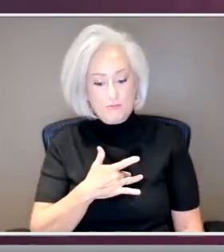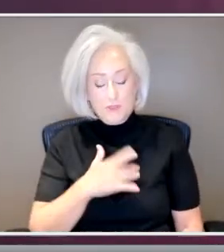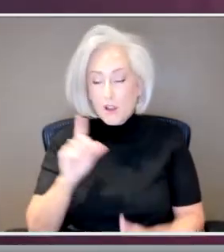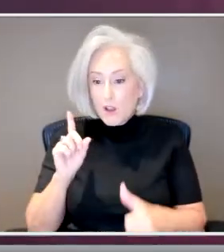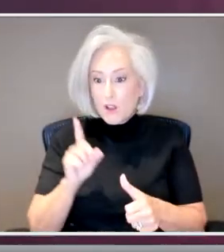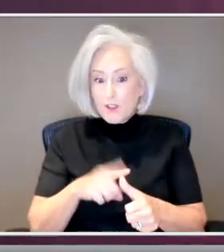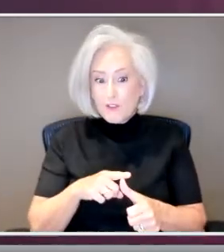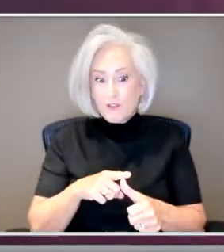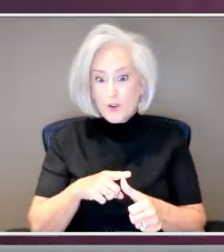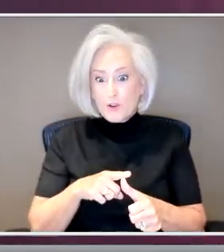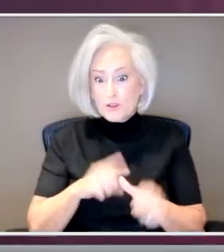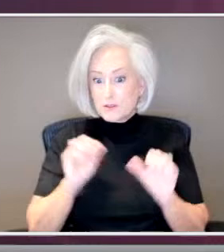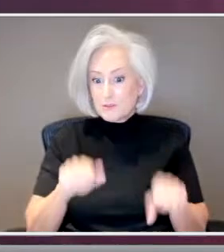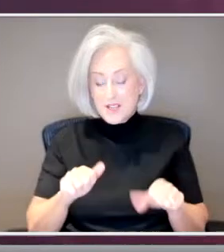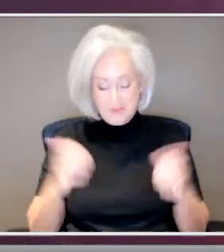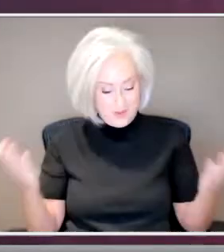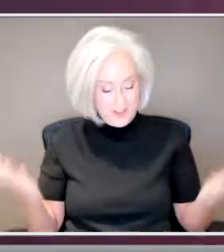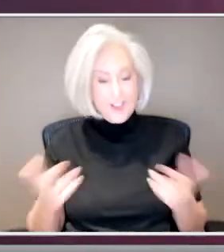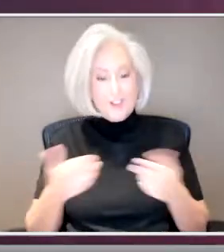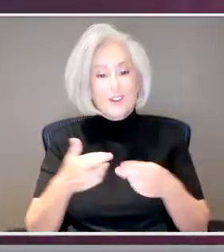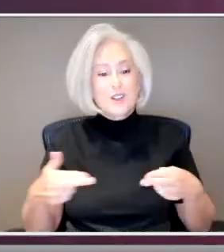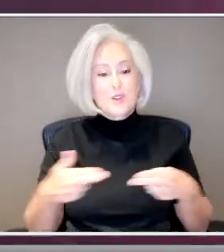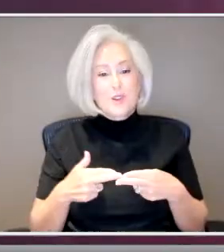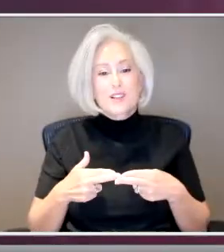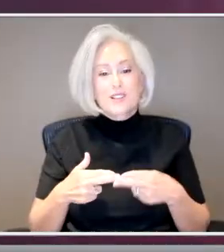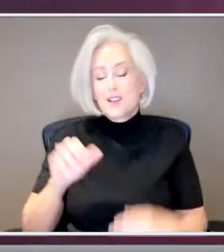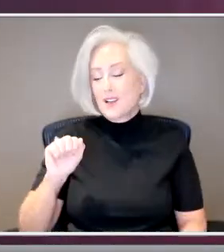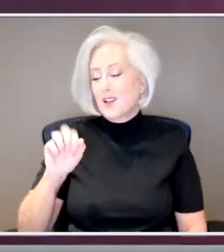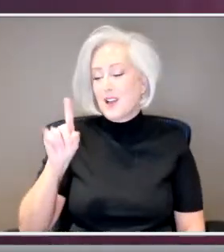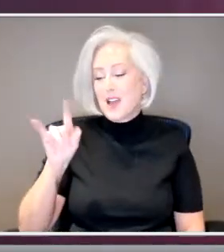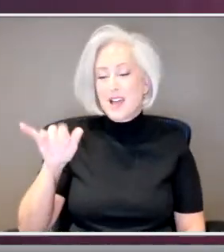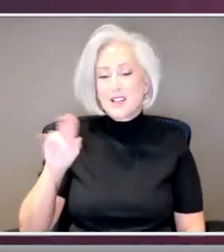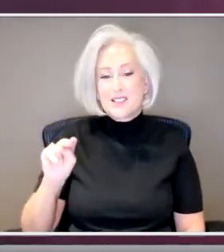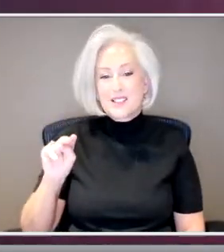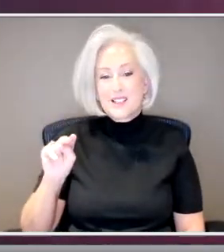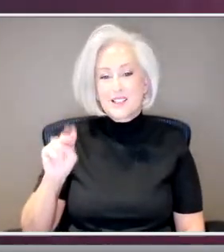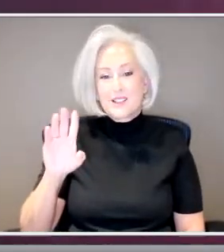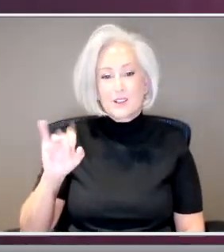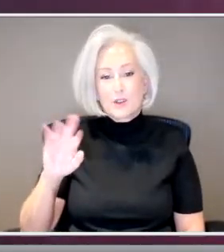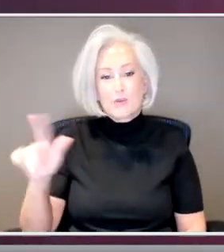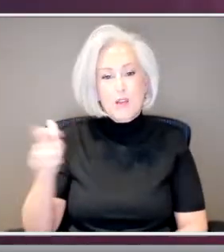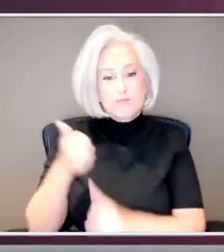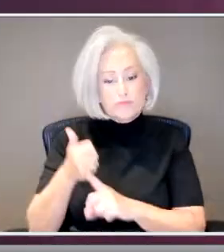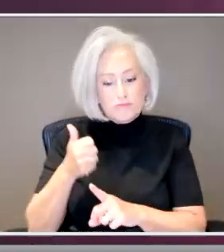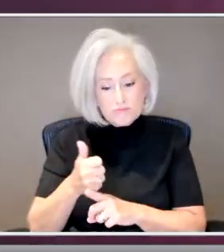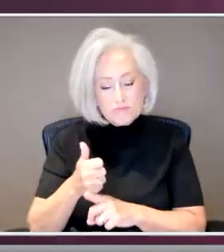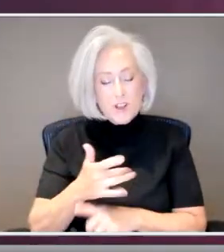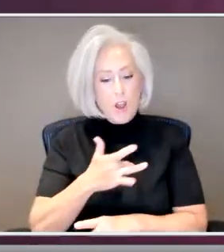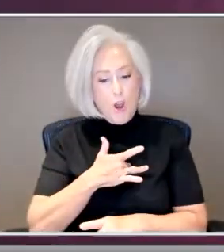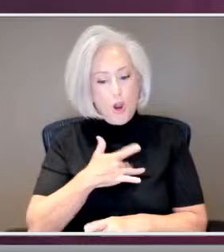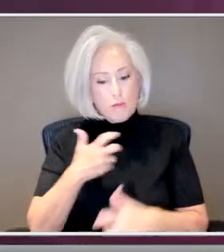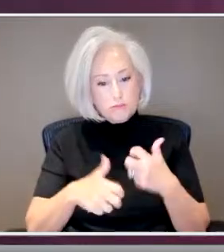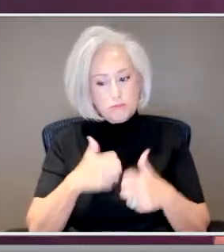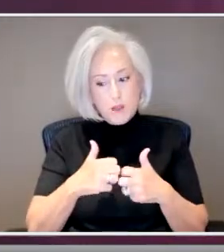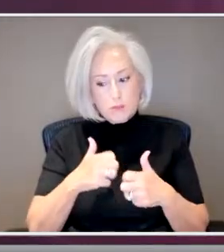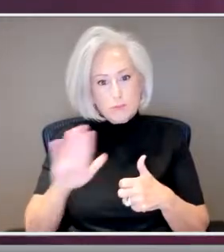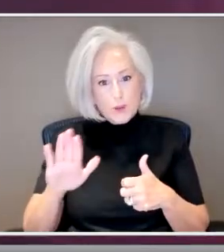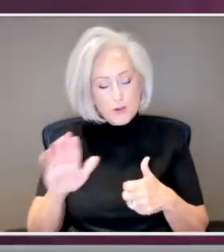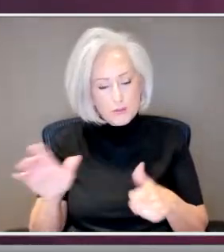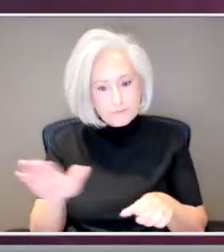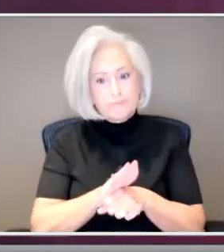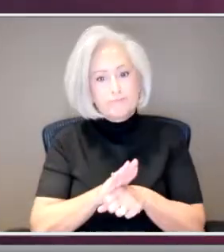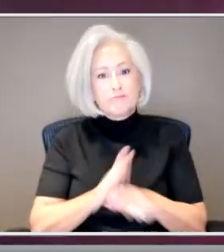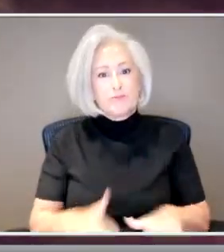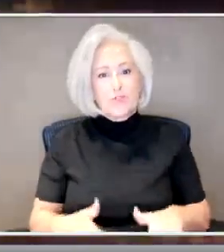genetic counseling. Addison Carell has lived with a heart condition her entire life. Now she finally understands how she got